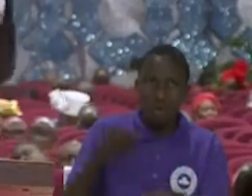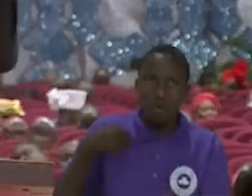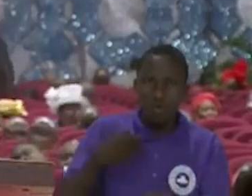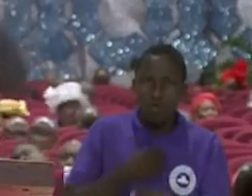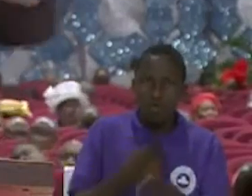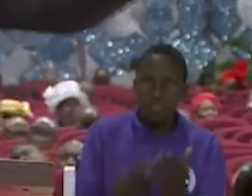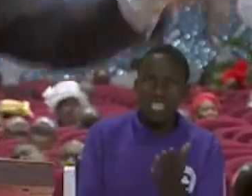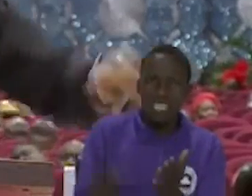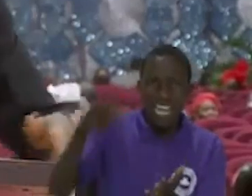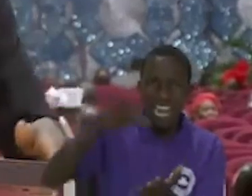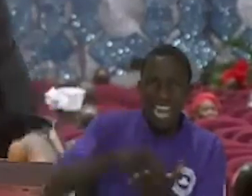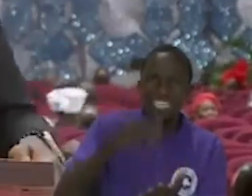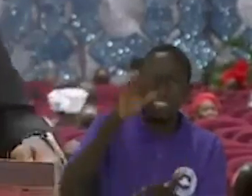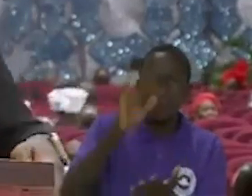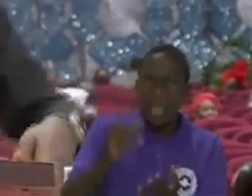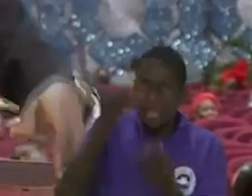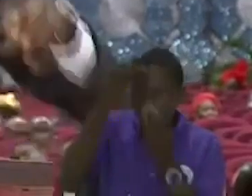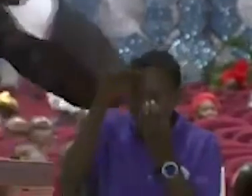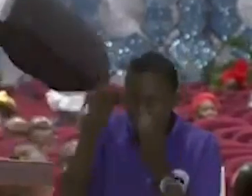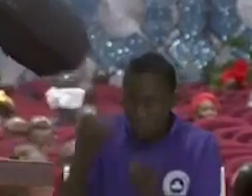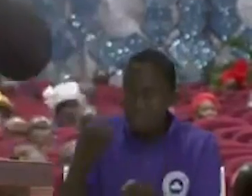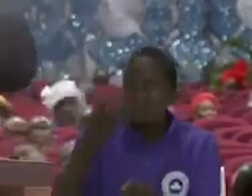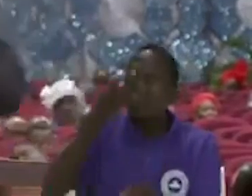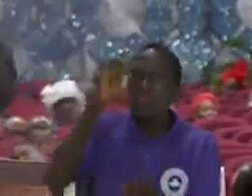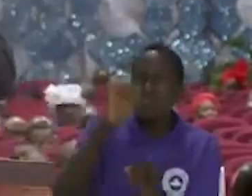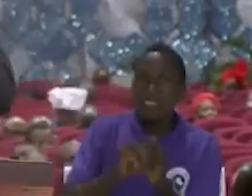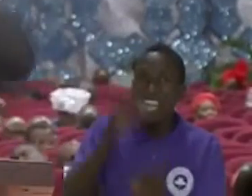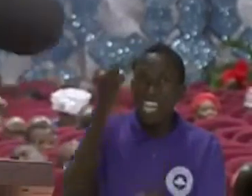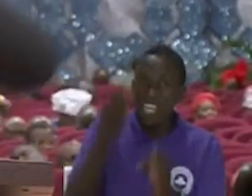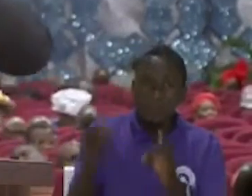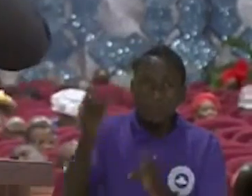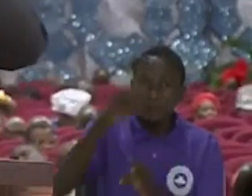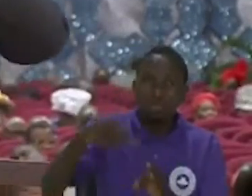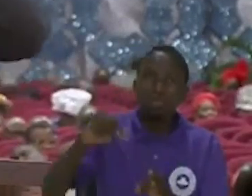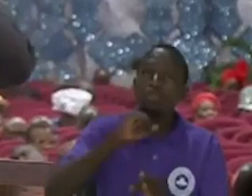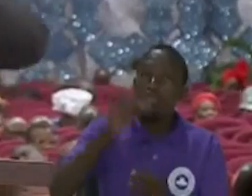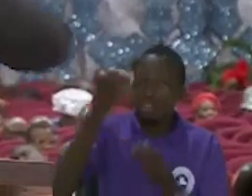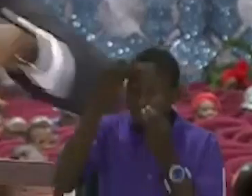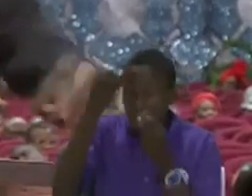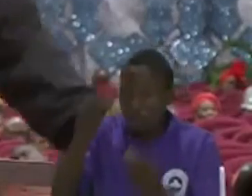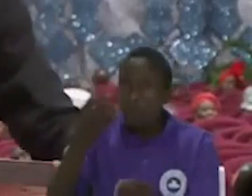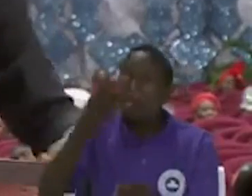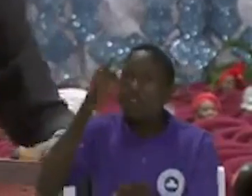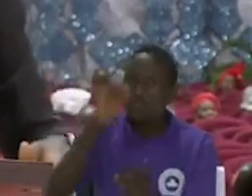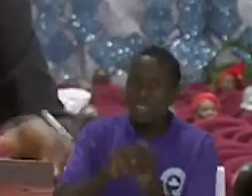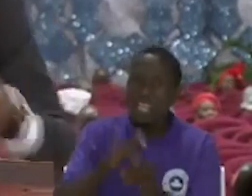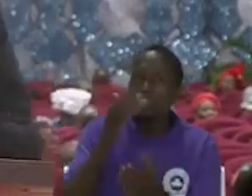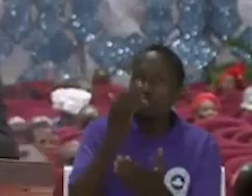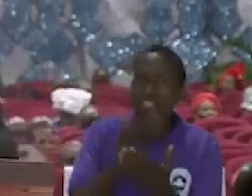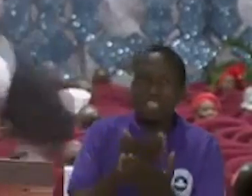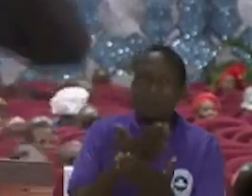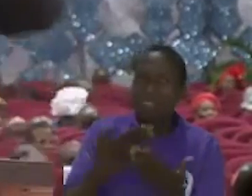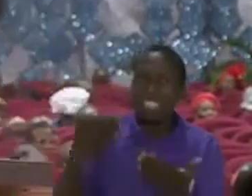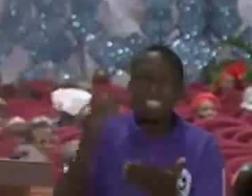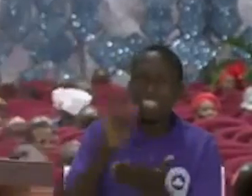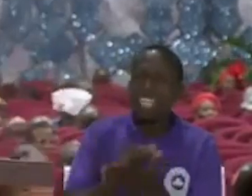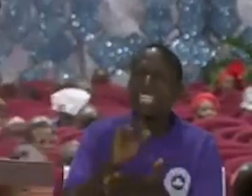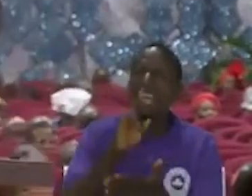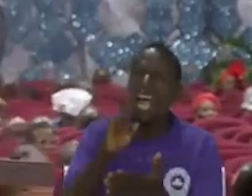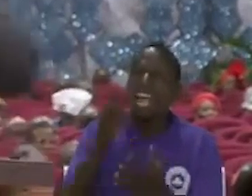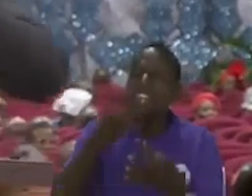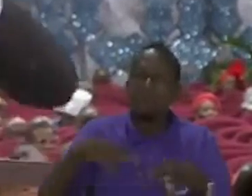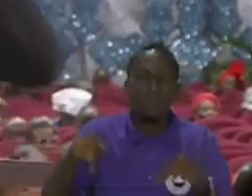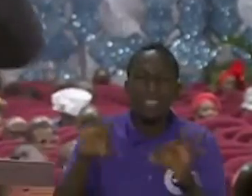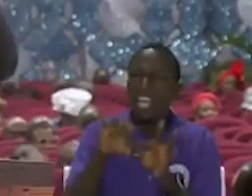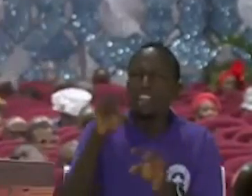kingdom, we rise by obeying covenants. If you do not obey covenants, some things that are necessary for your life, you cannot get it. If you must